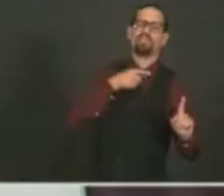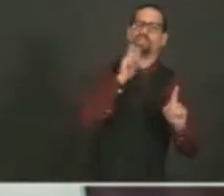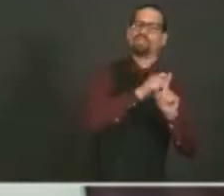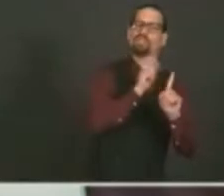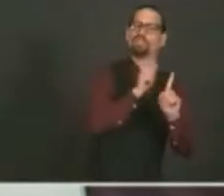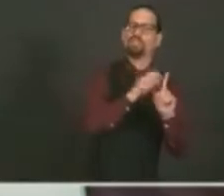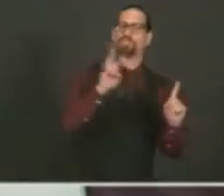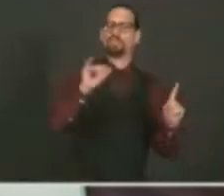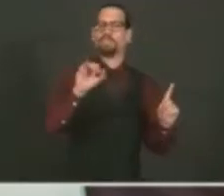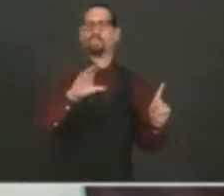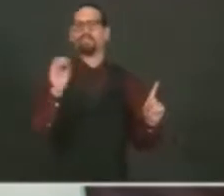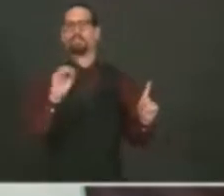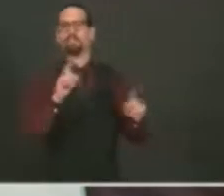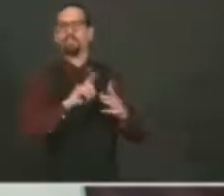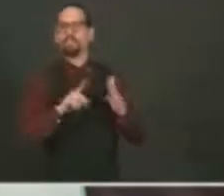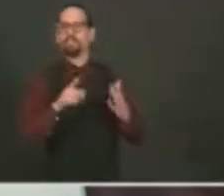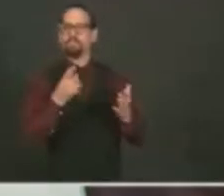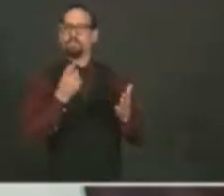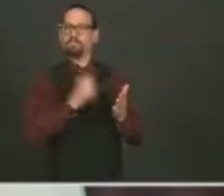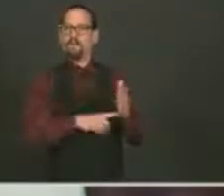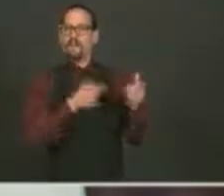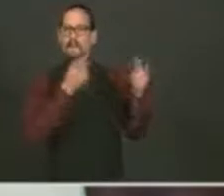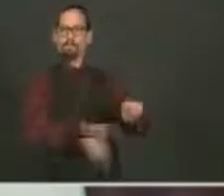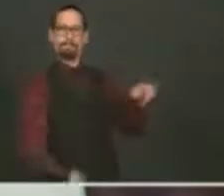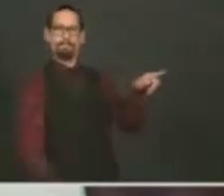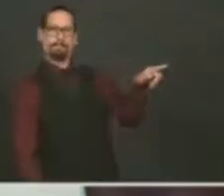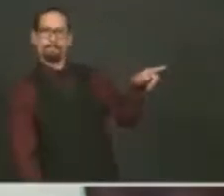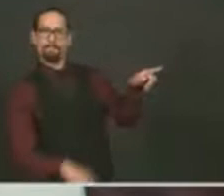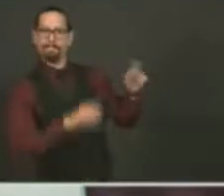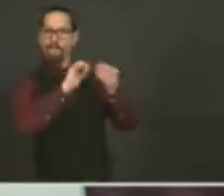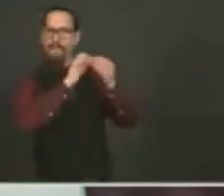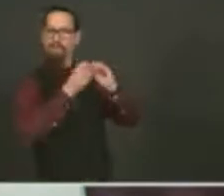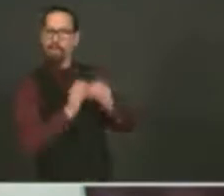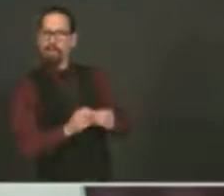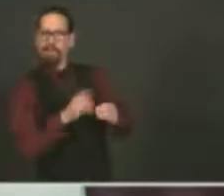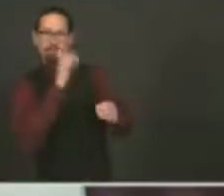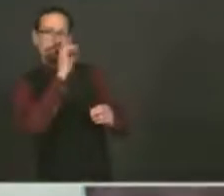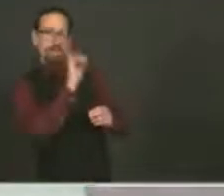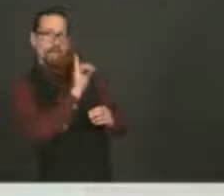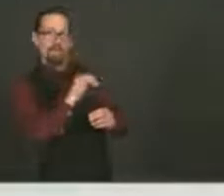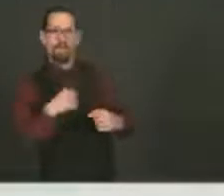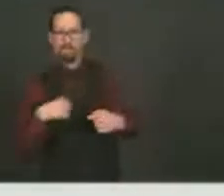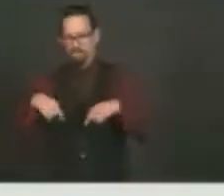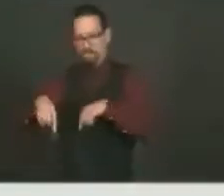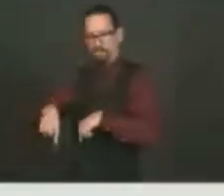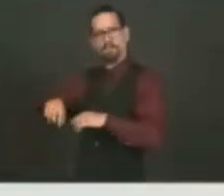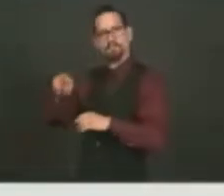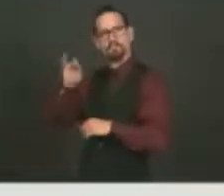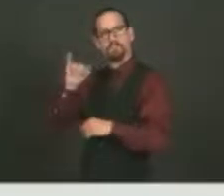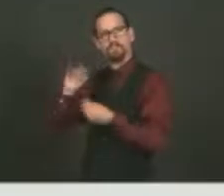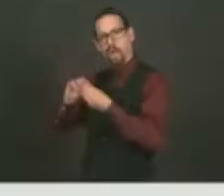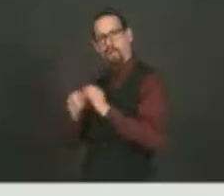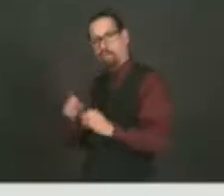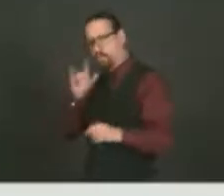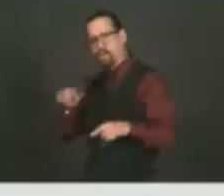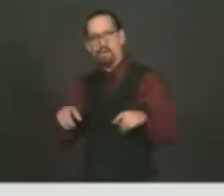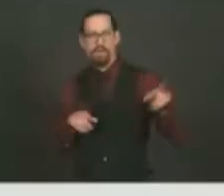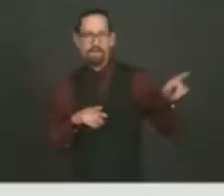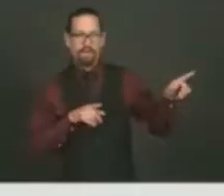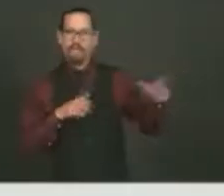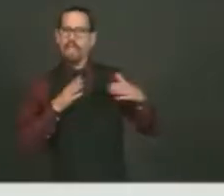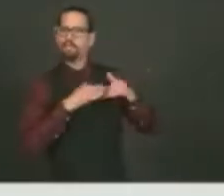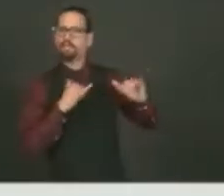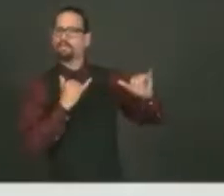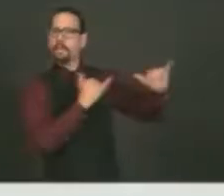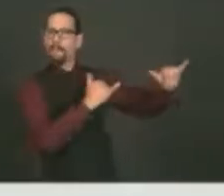similar. They have mandatory mask wearing. They had been on a pretty good